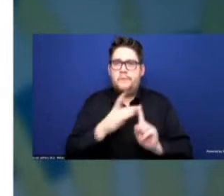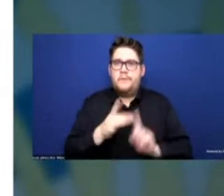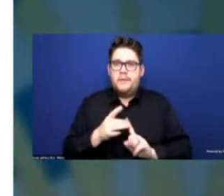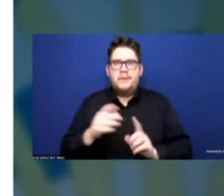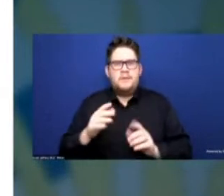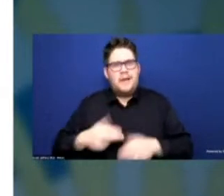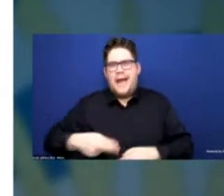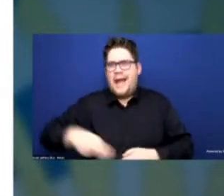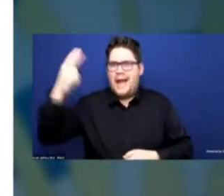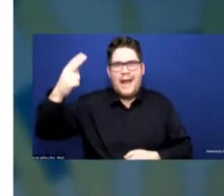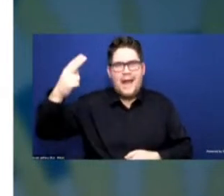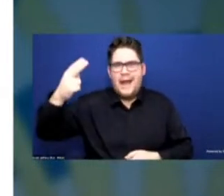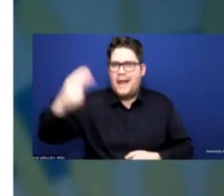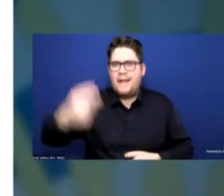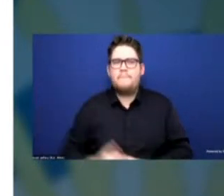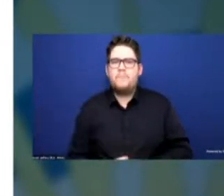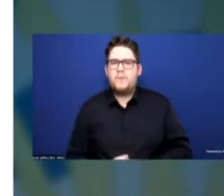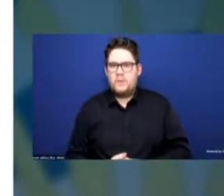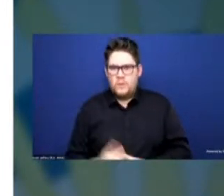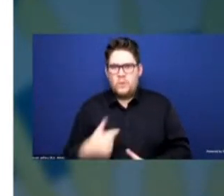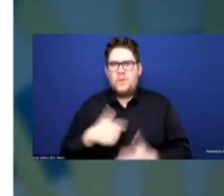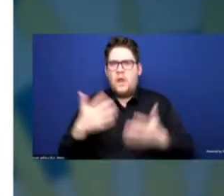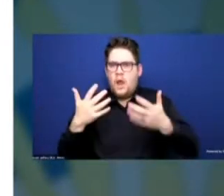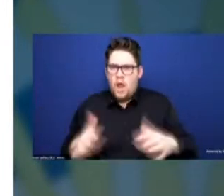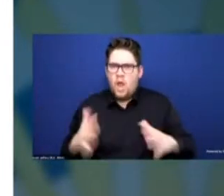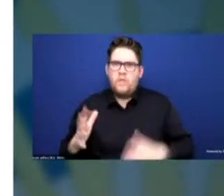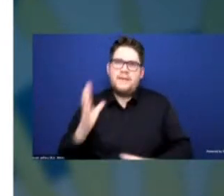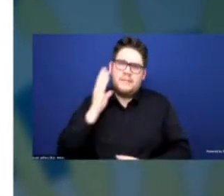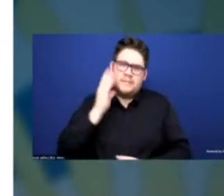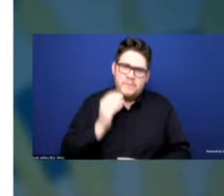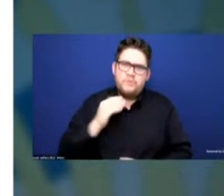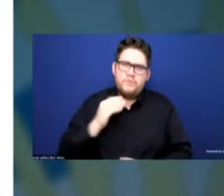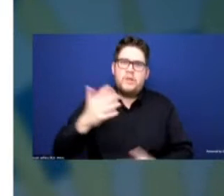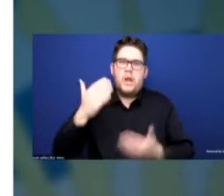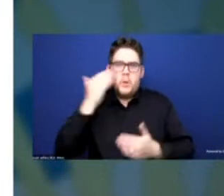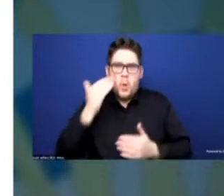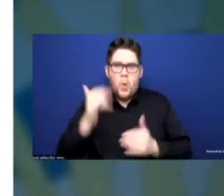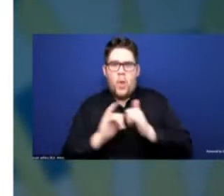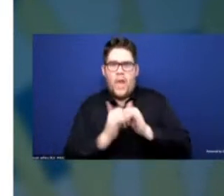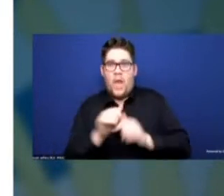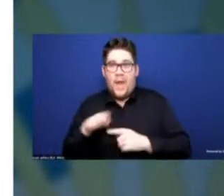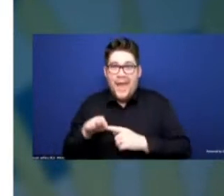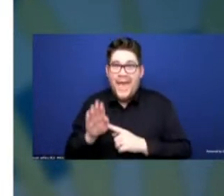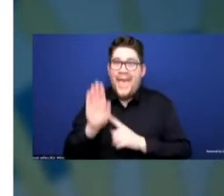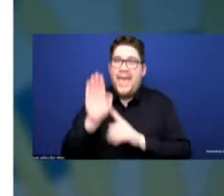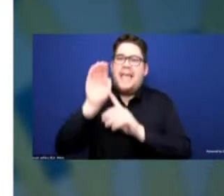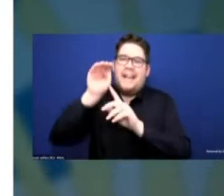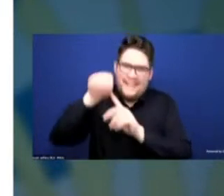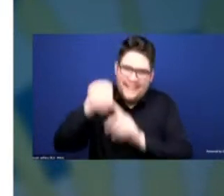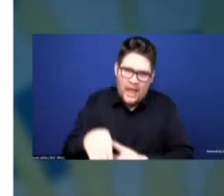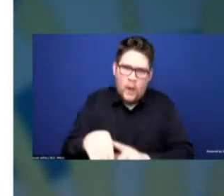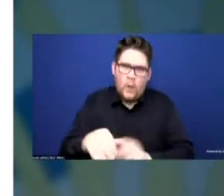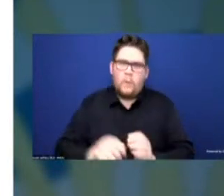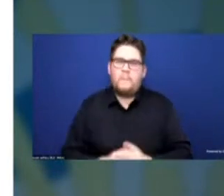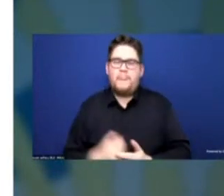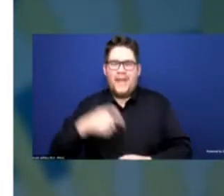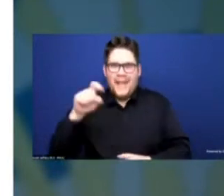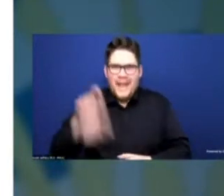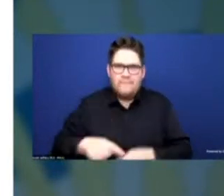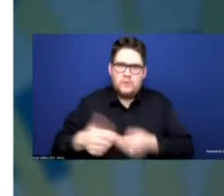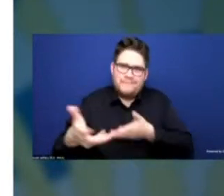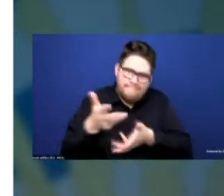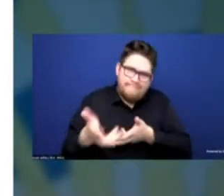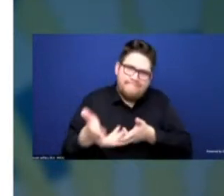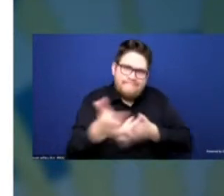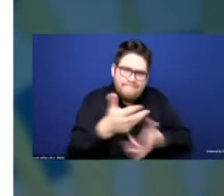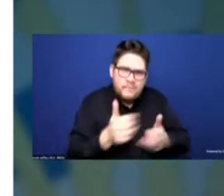down. We need to get down to 40% or less, and we have done that consistently. We were able to do that last March. We